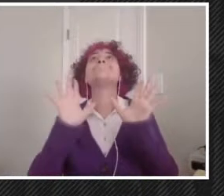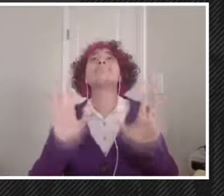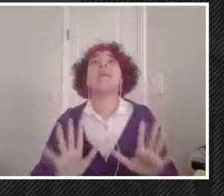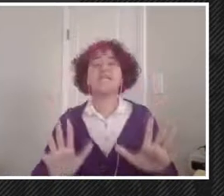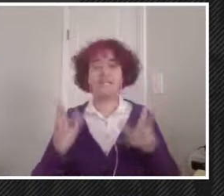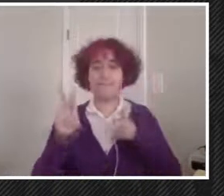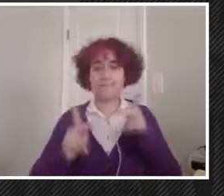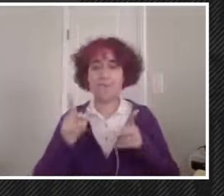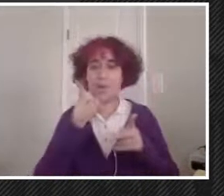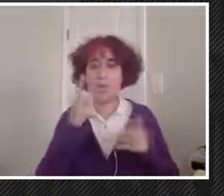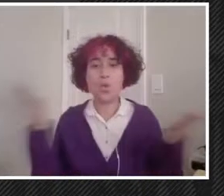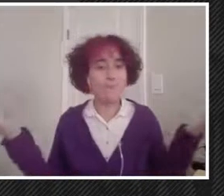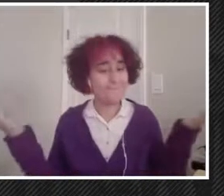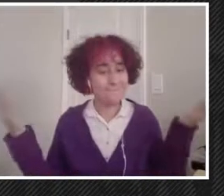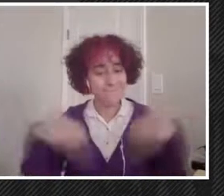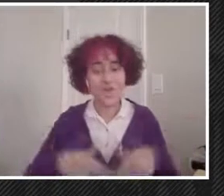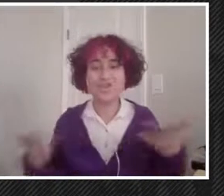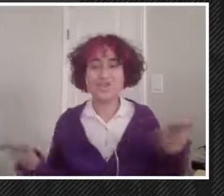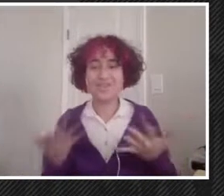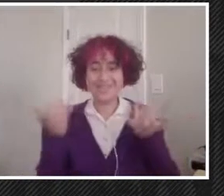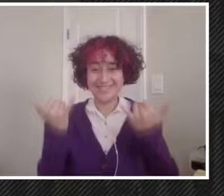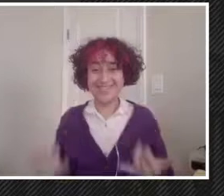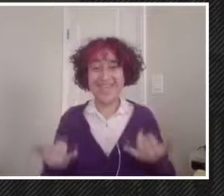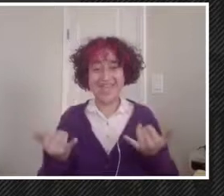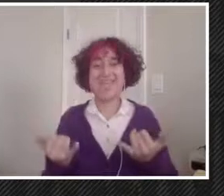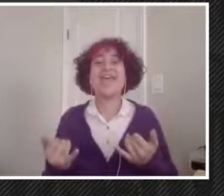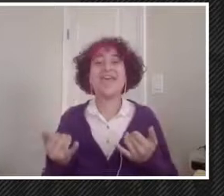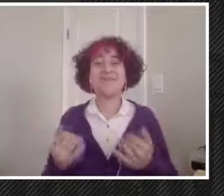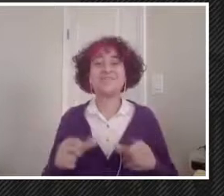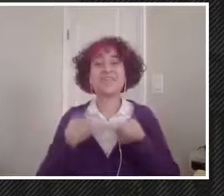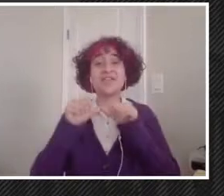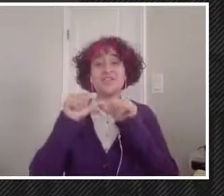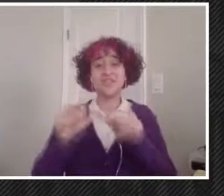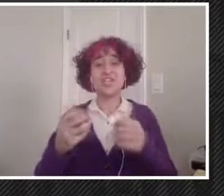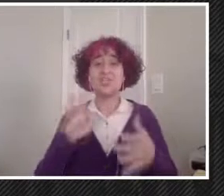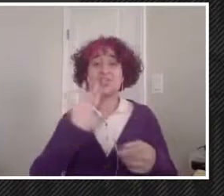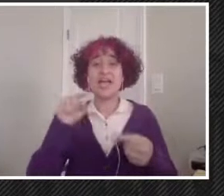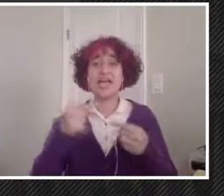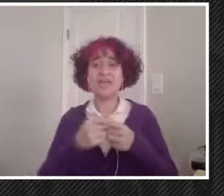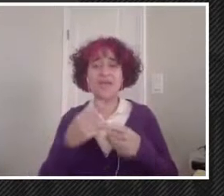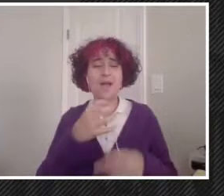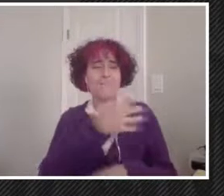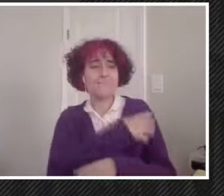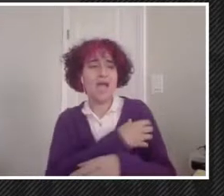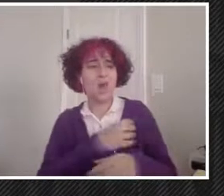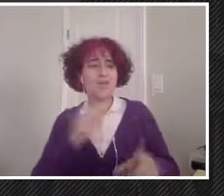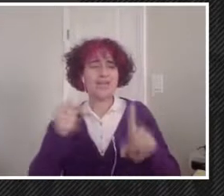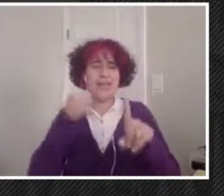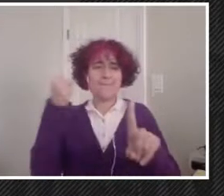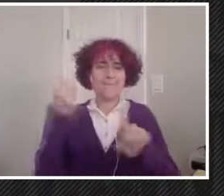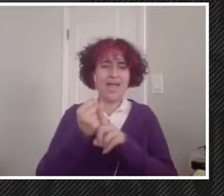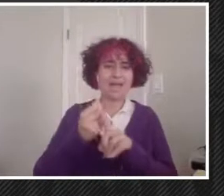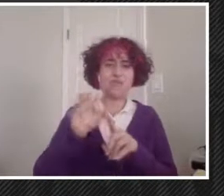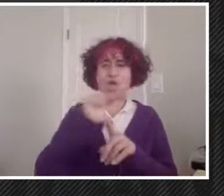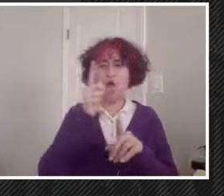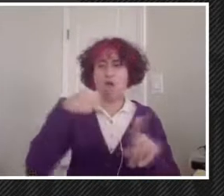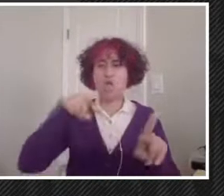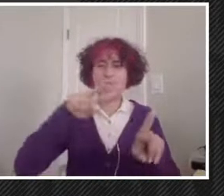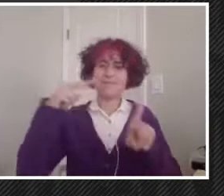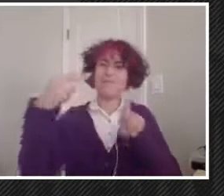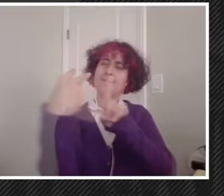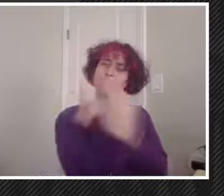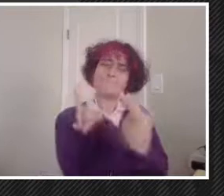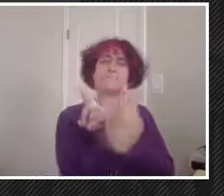here today. And as we talk about building power and impact with so many perspectives, how do we continue to